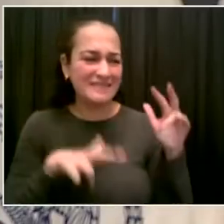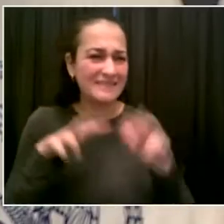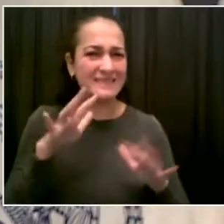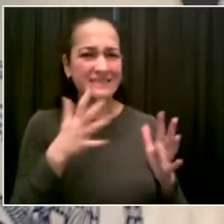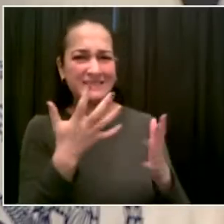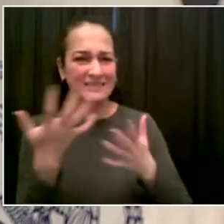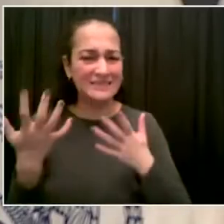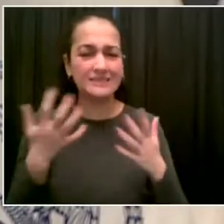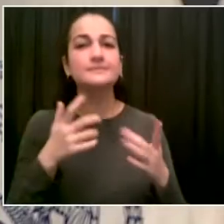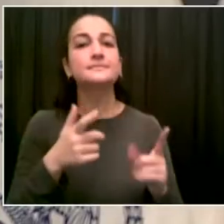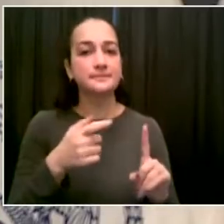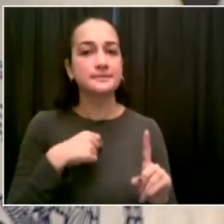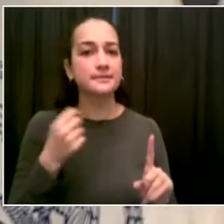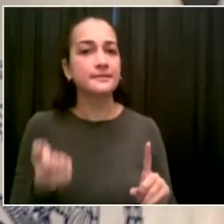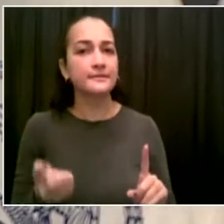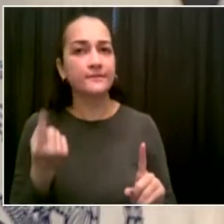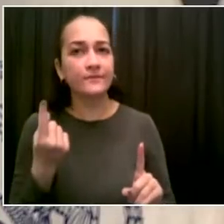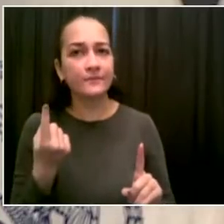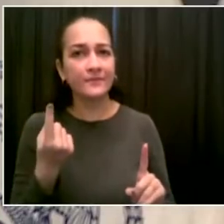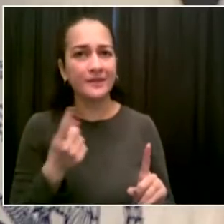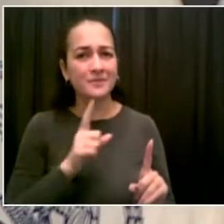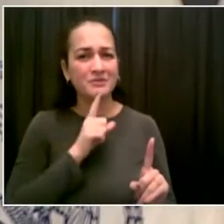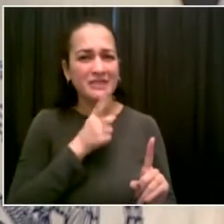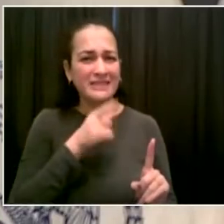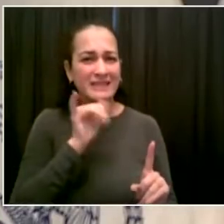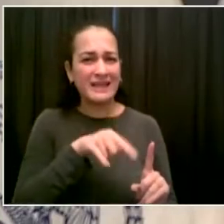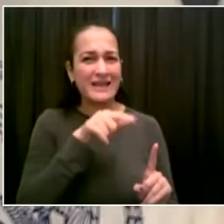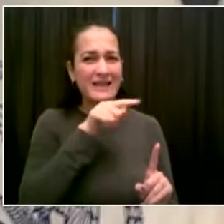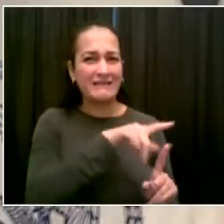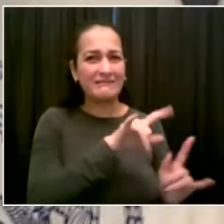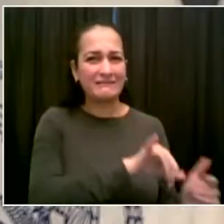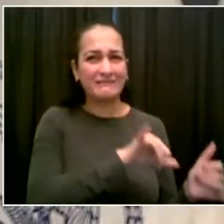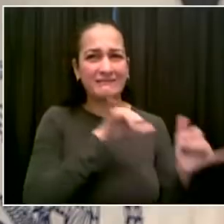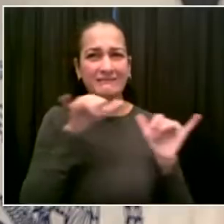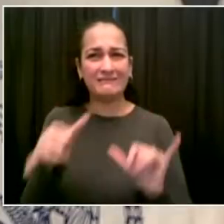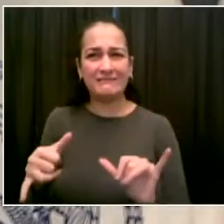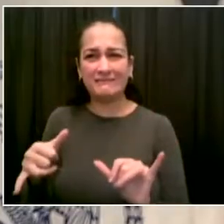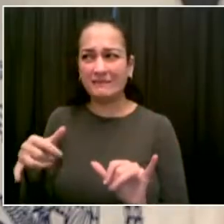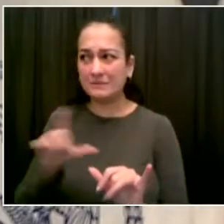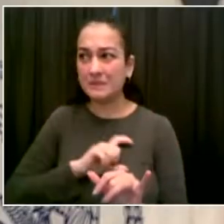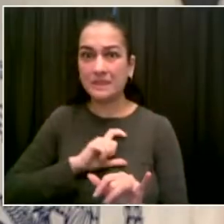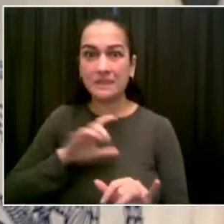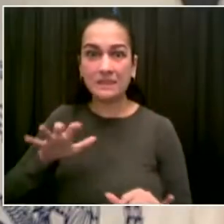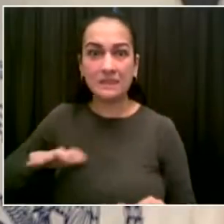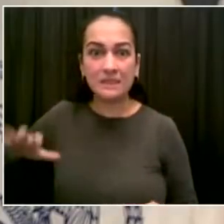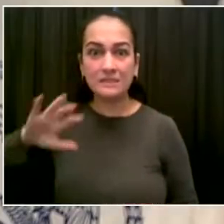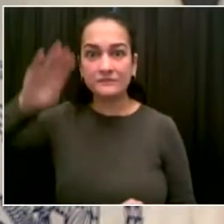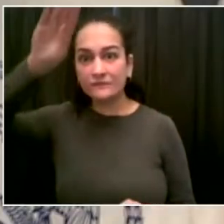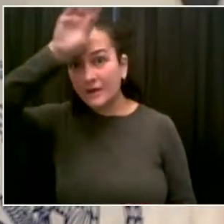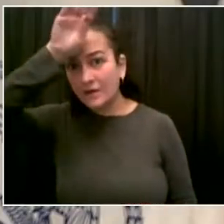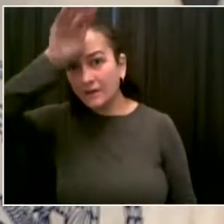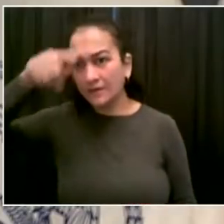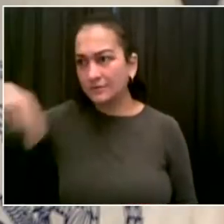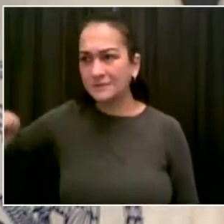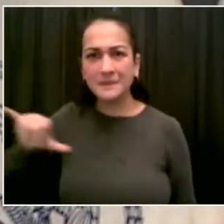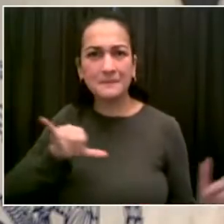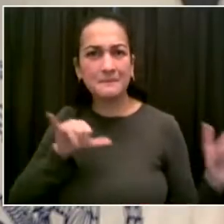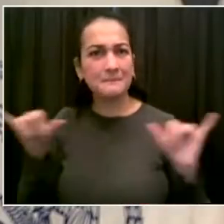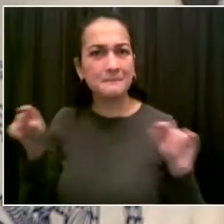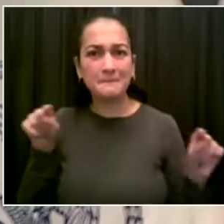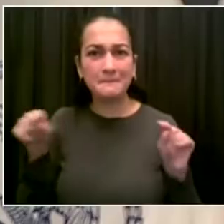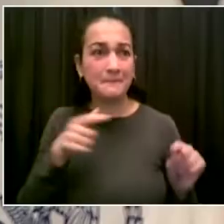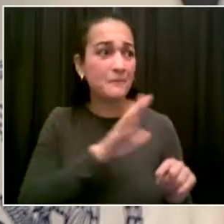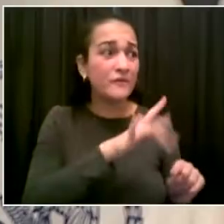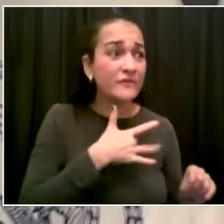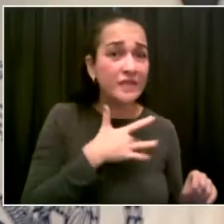or fighting fires can be a problem? Why should their situation be different